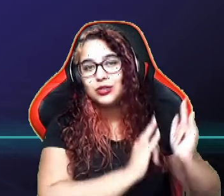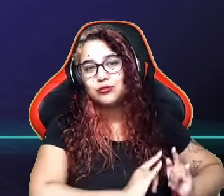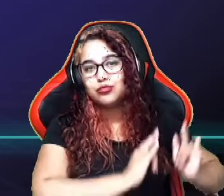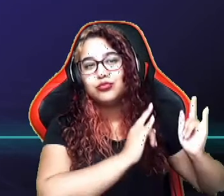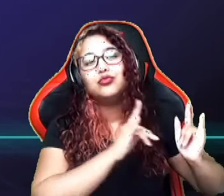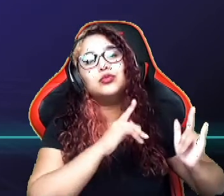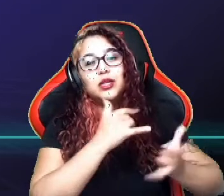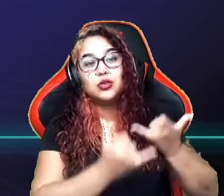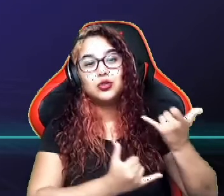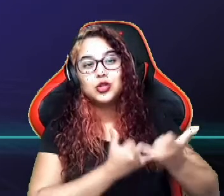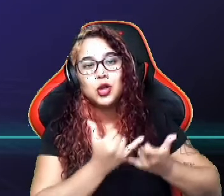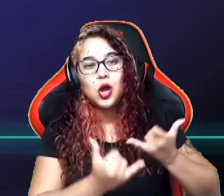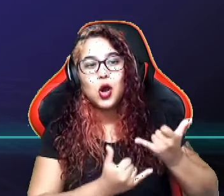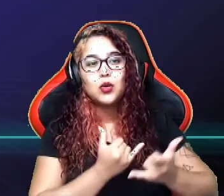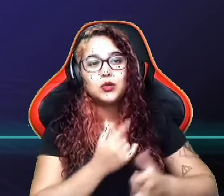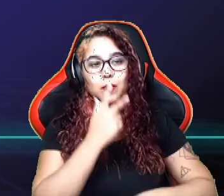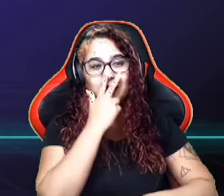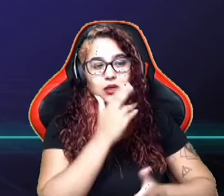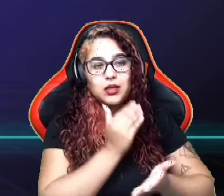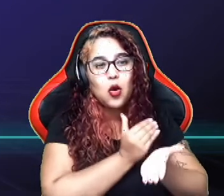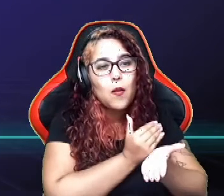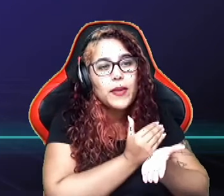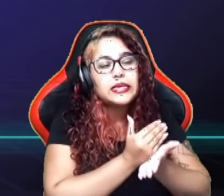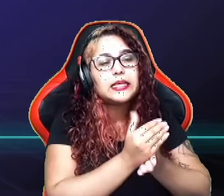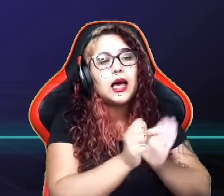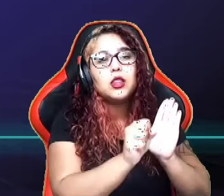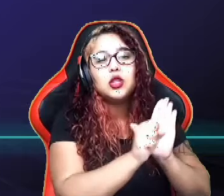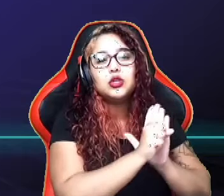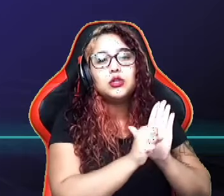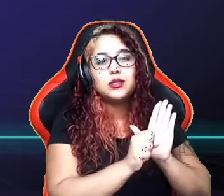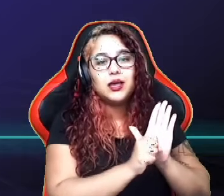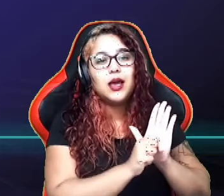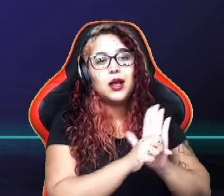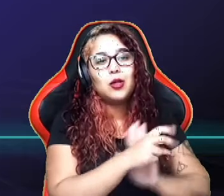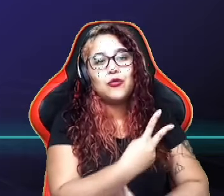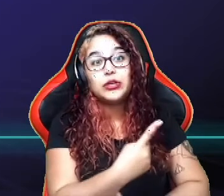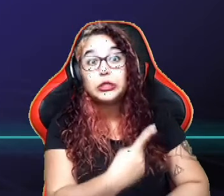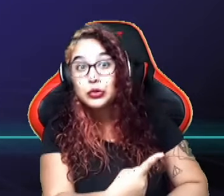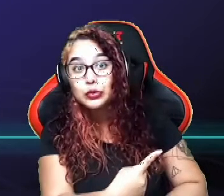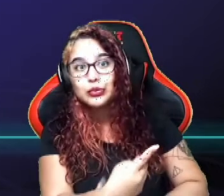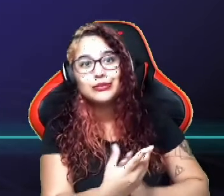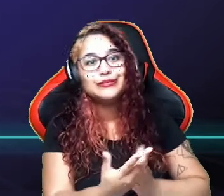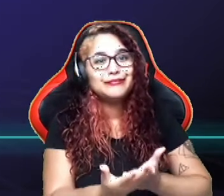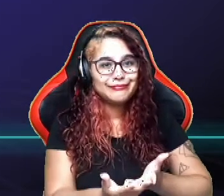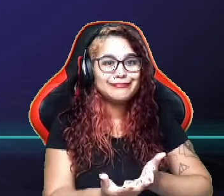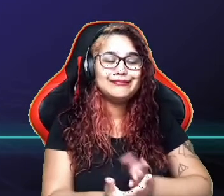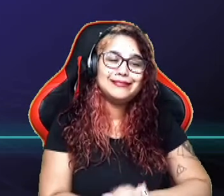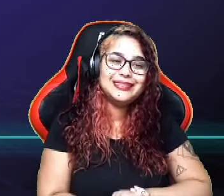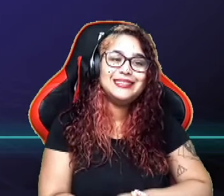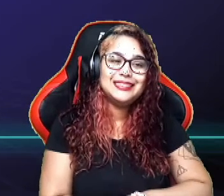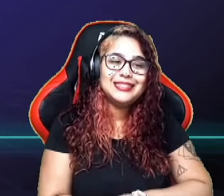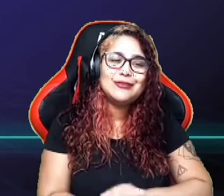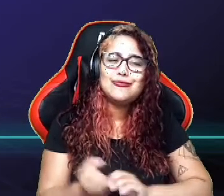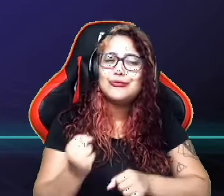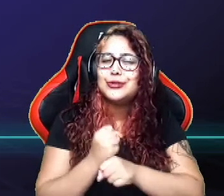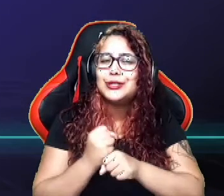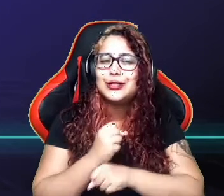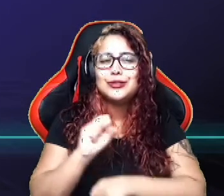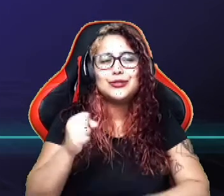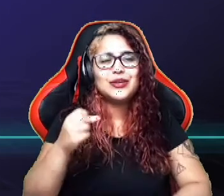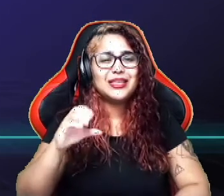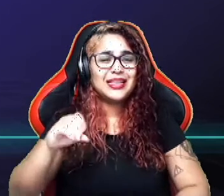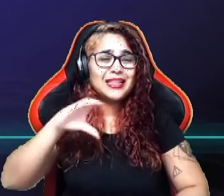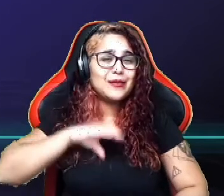the gaming industry in Portugal had started in the 21st century. Come on, that's not true. In